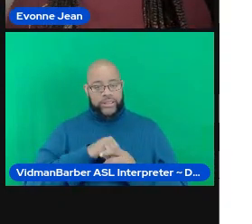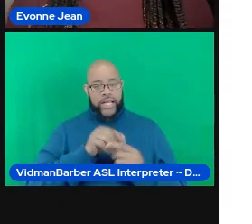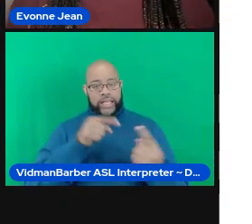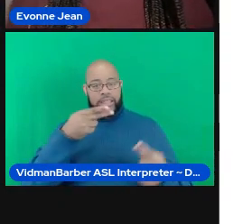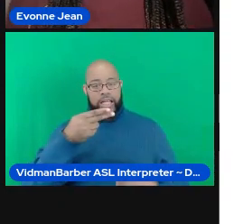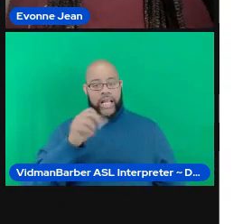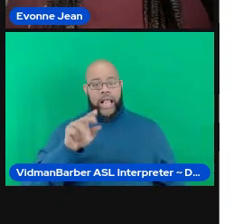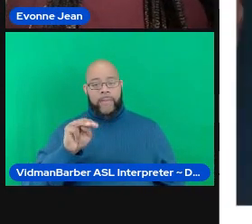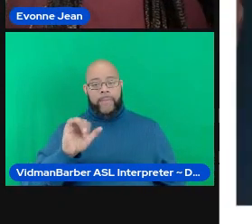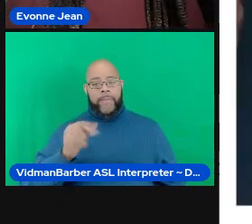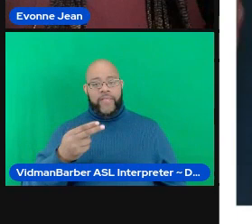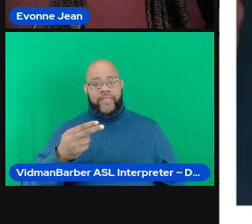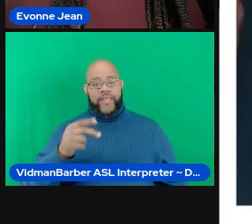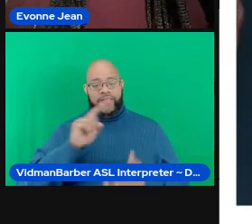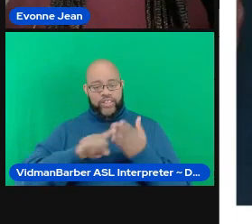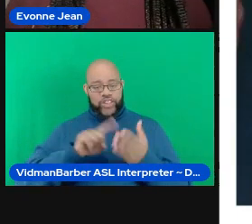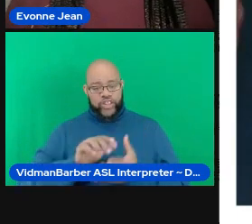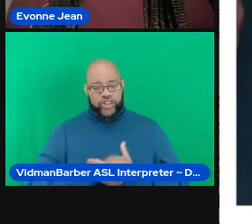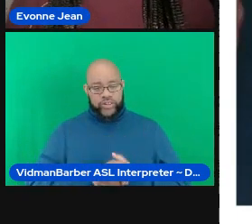investigations.